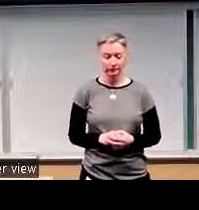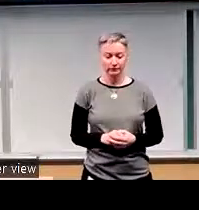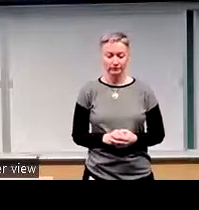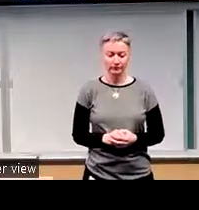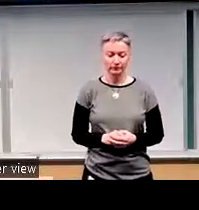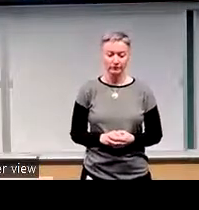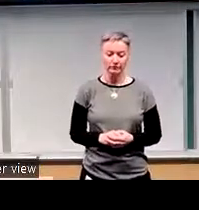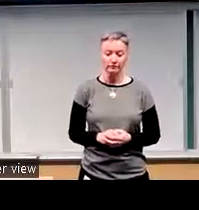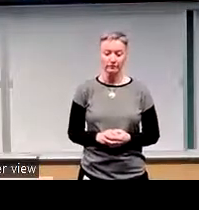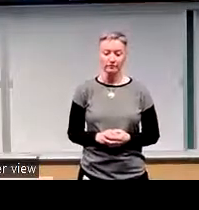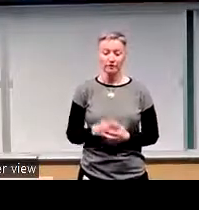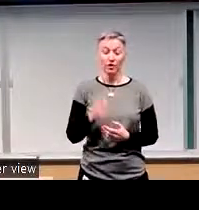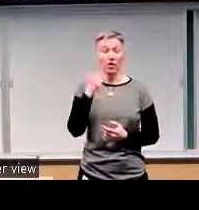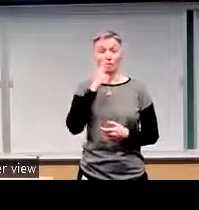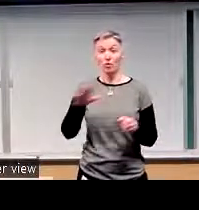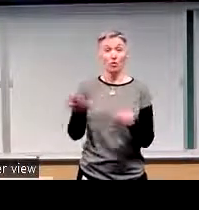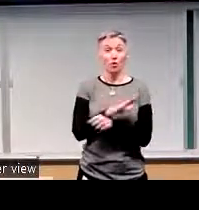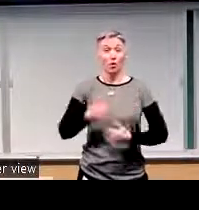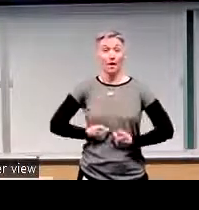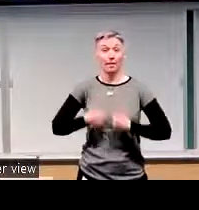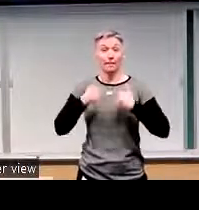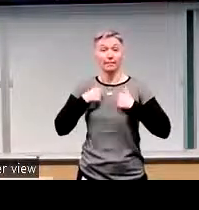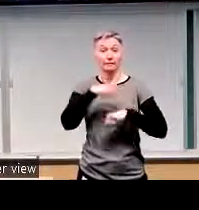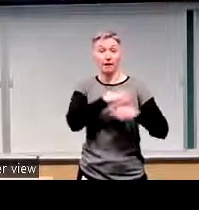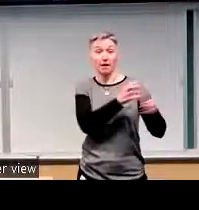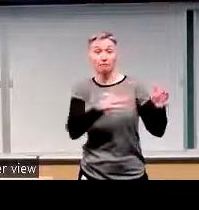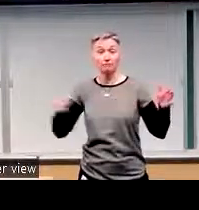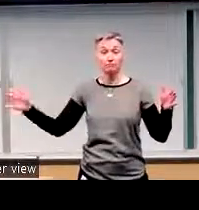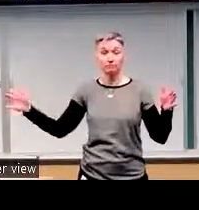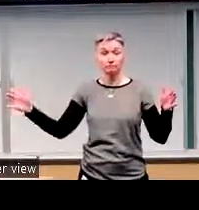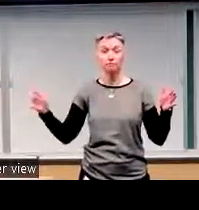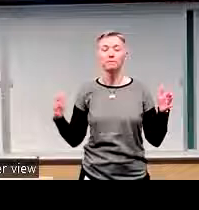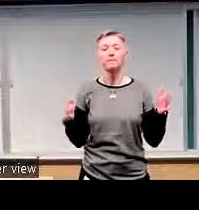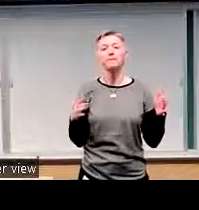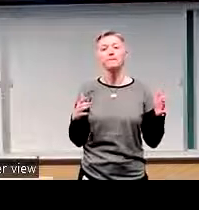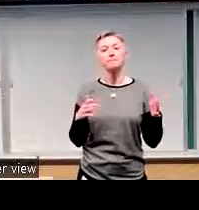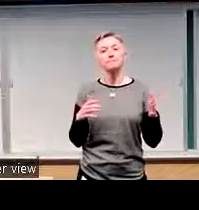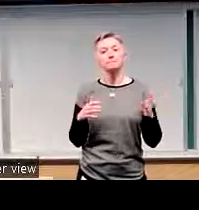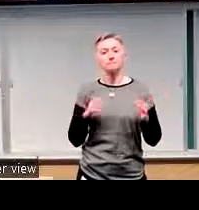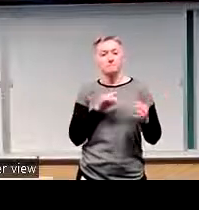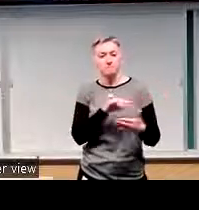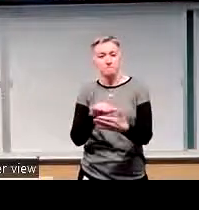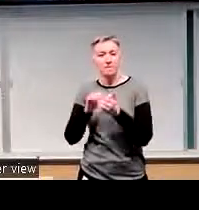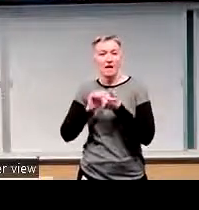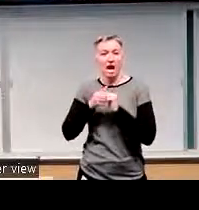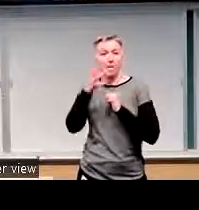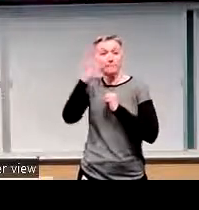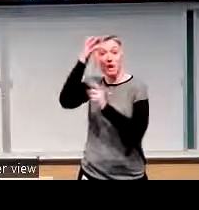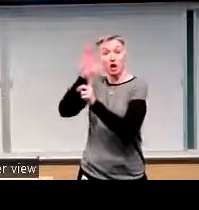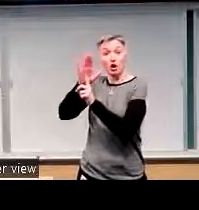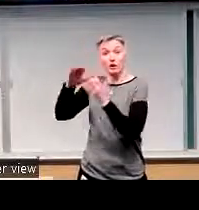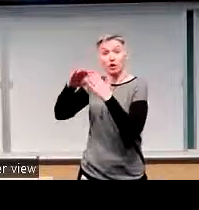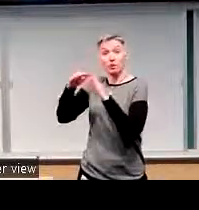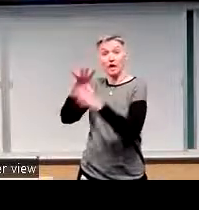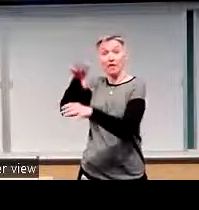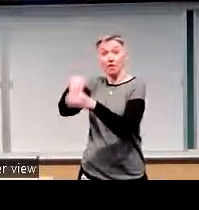looking over the life course, so we're looking at how parents' community involvement is